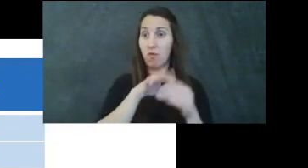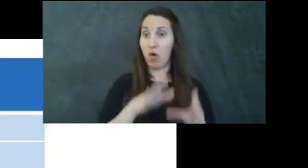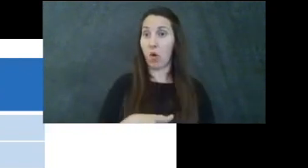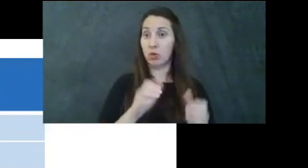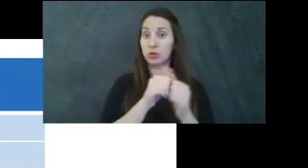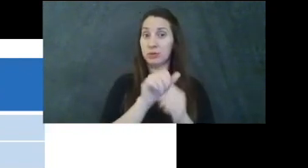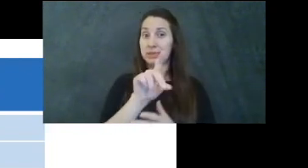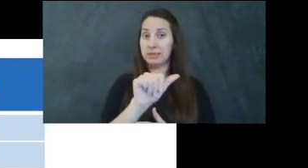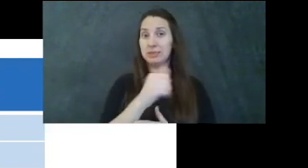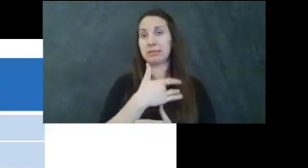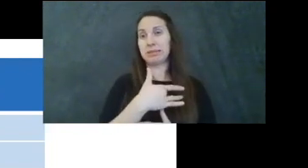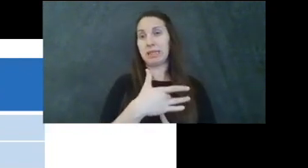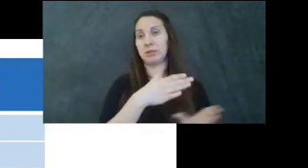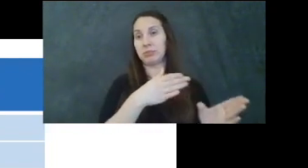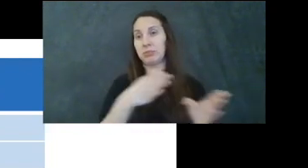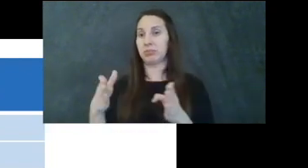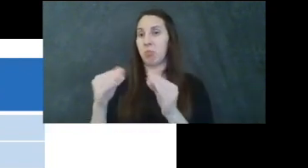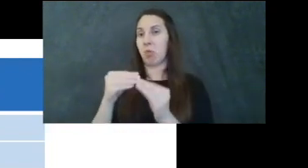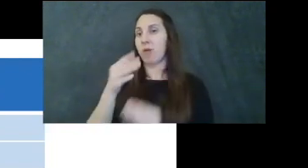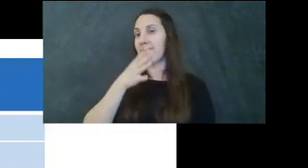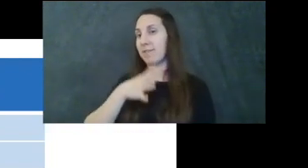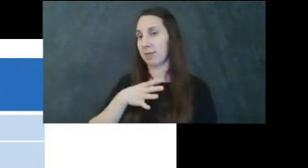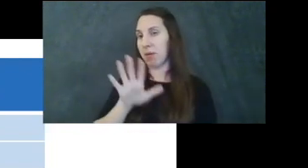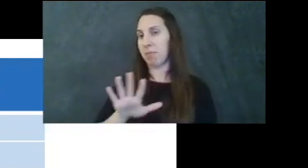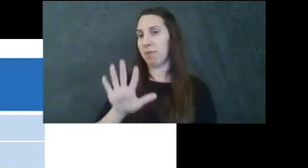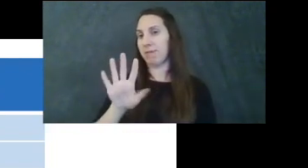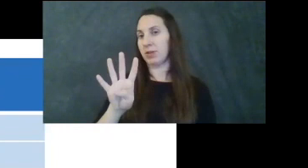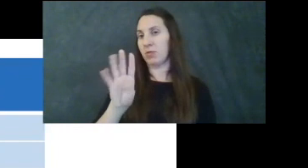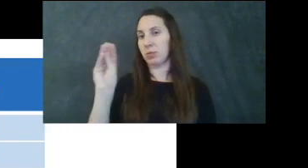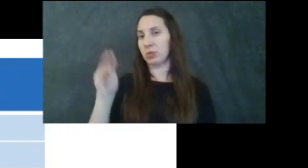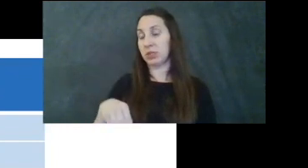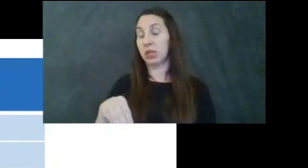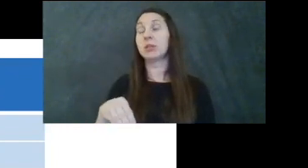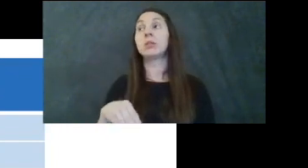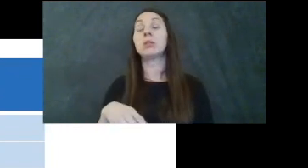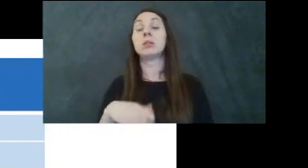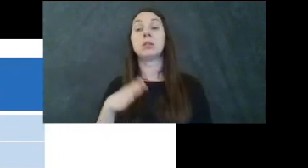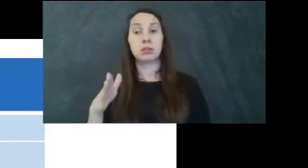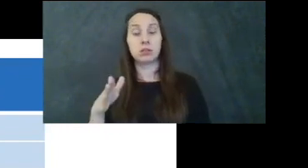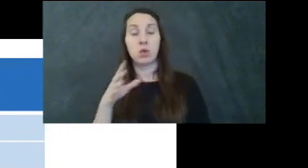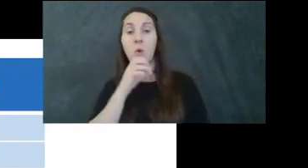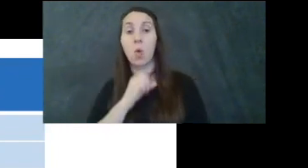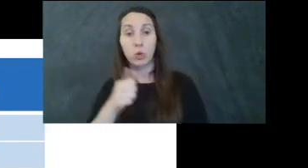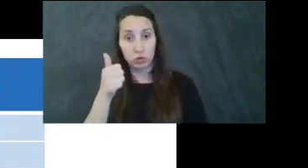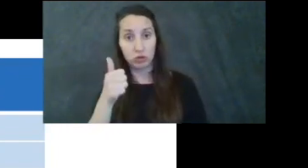little bit more female, 54%, older,